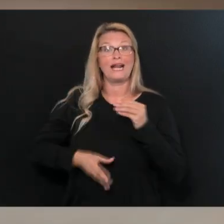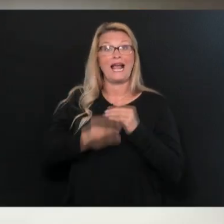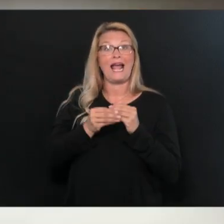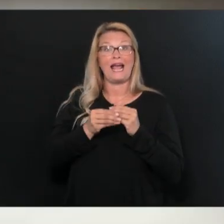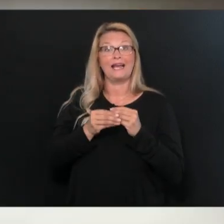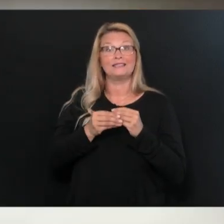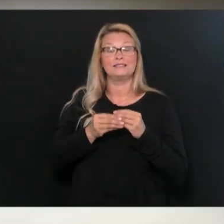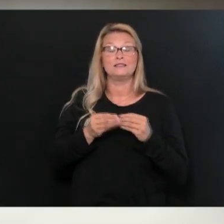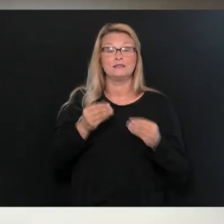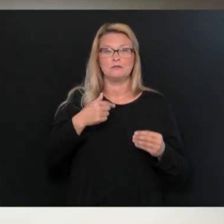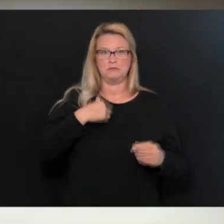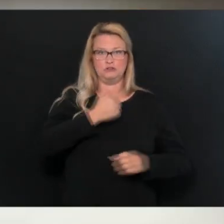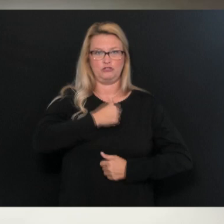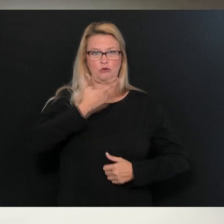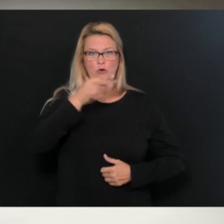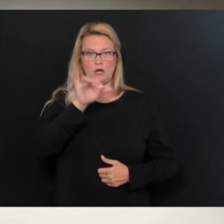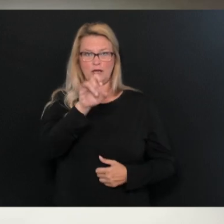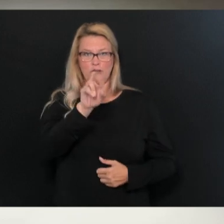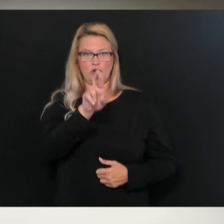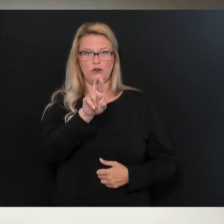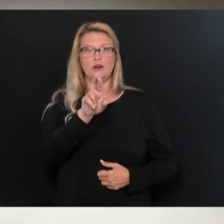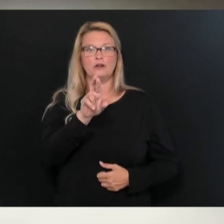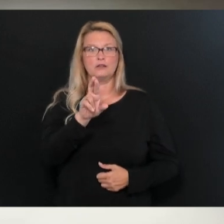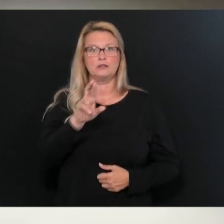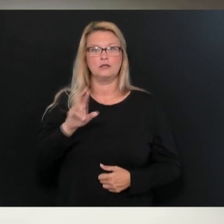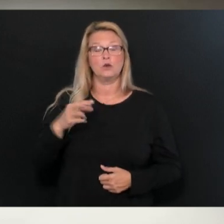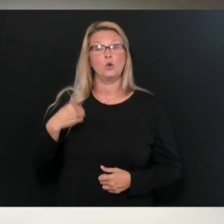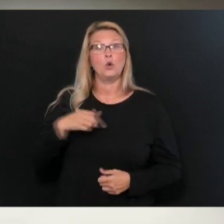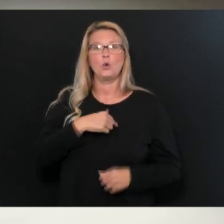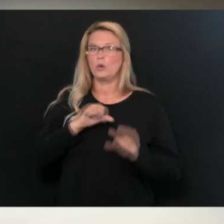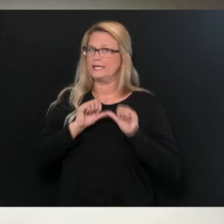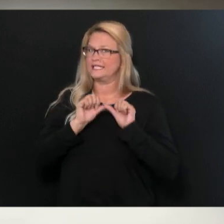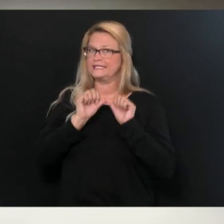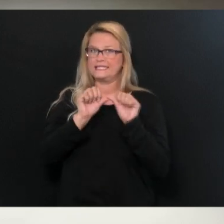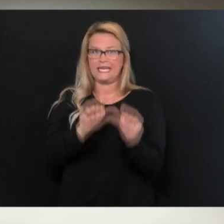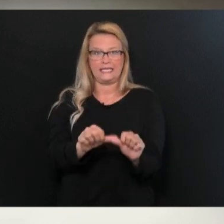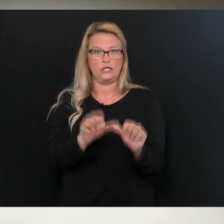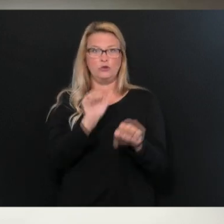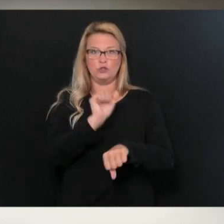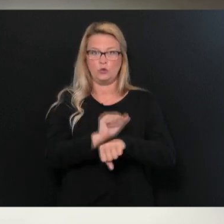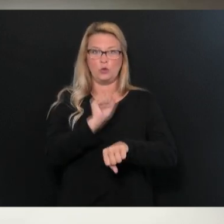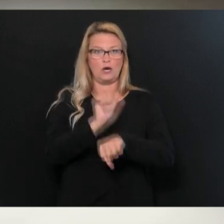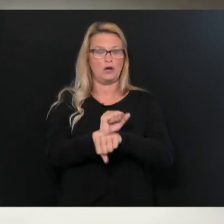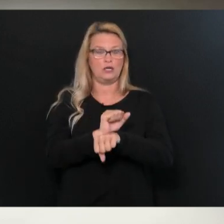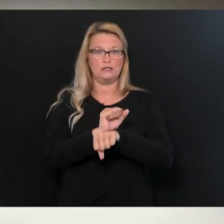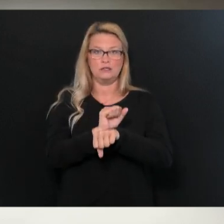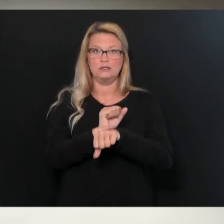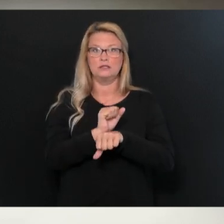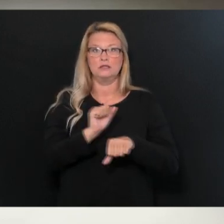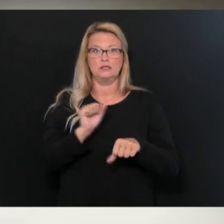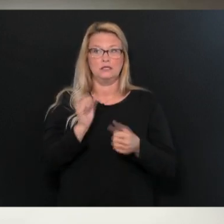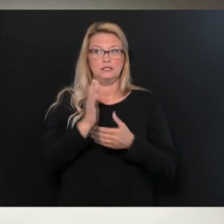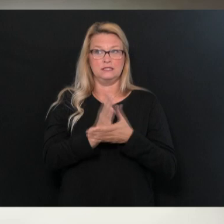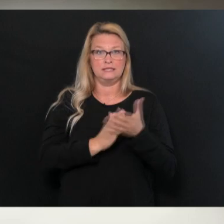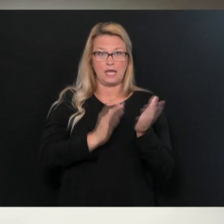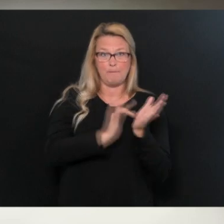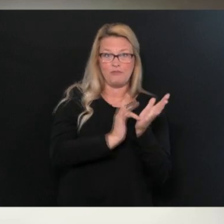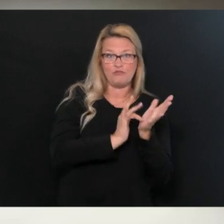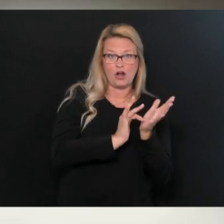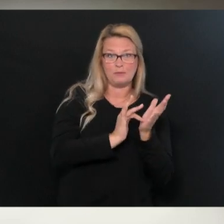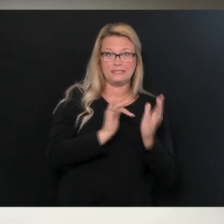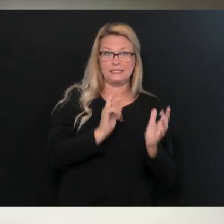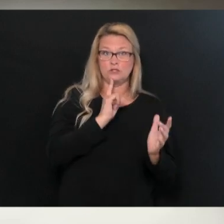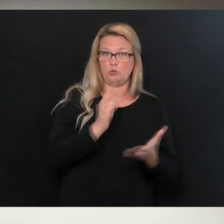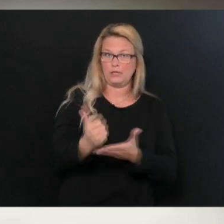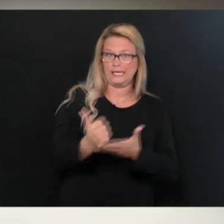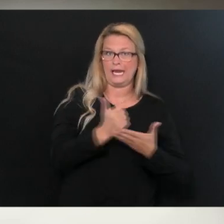General Hoyer. Charles, we continue to work, and as the governor pointed out, some pharmacies have stepped up.